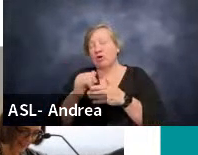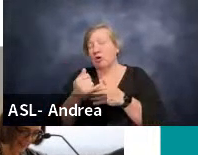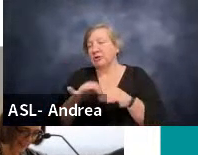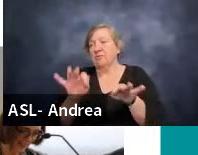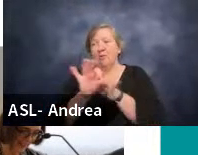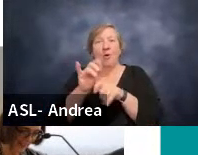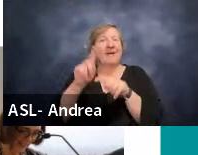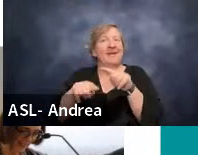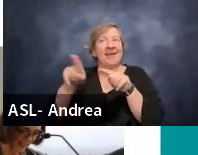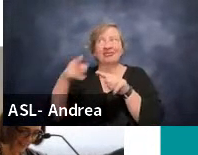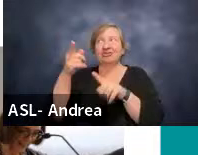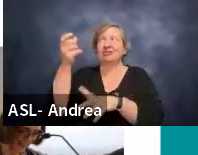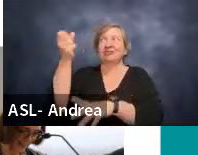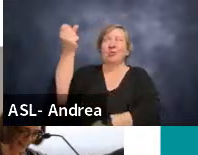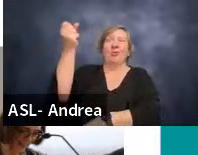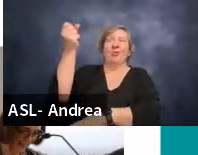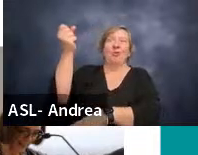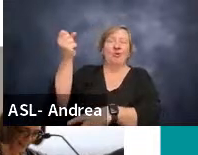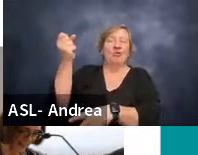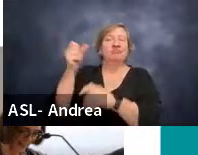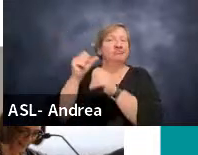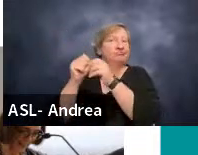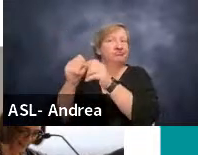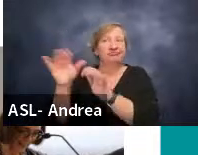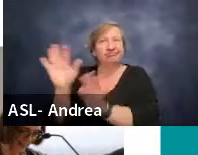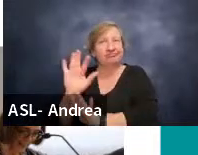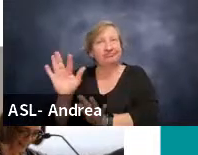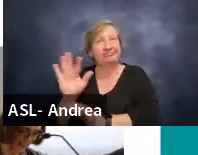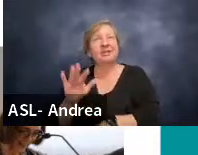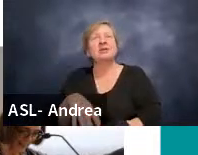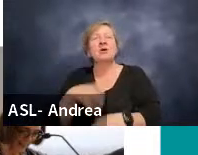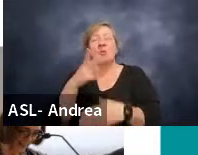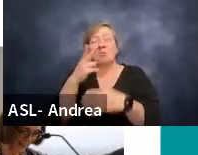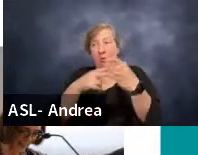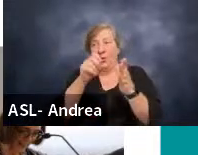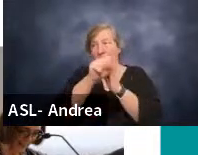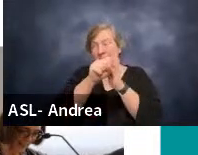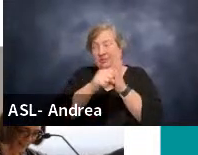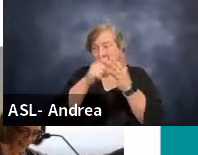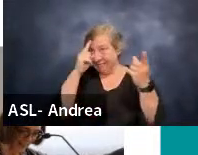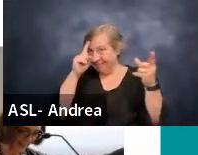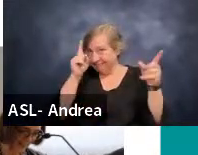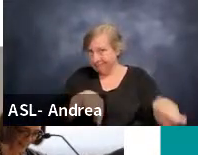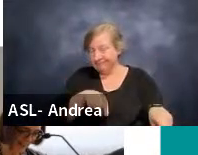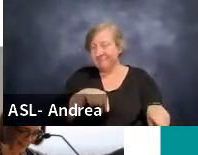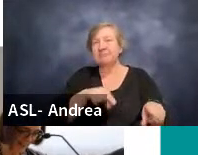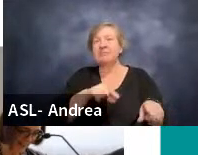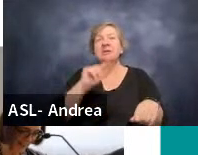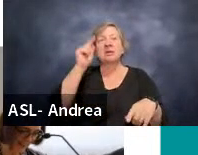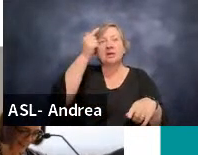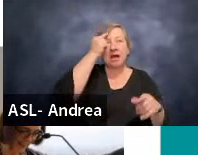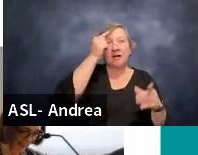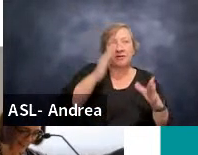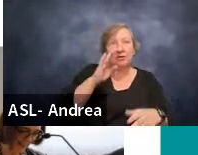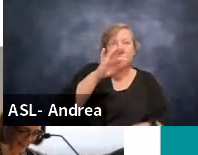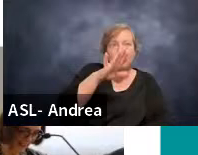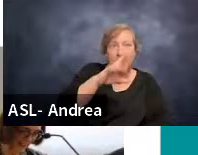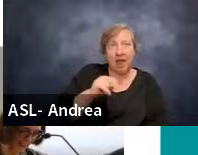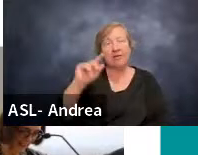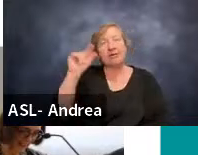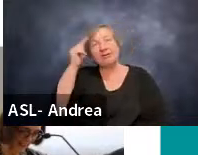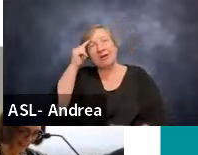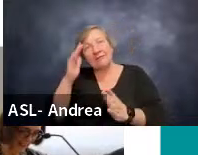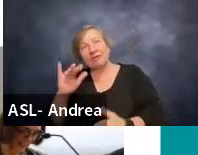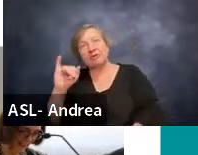on the shelf. And so a bi-state memorandum of intent that was signed by Governors Brown and Inslee